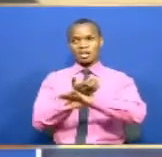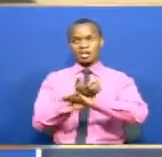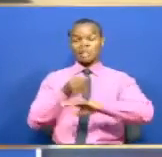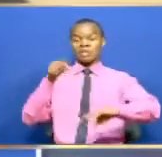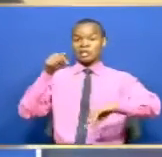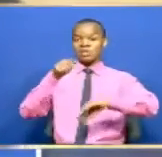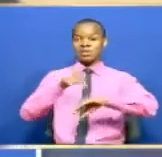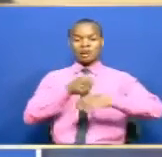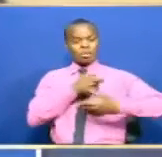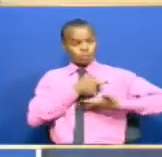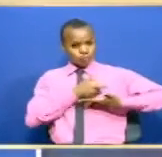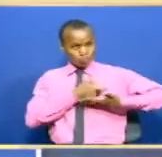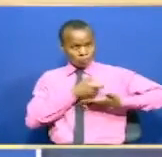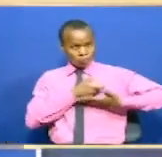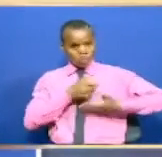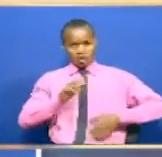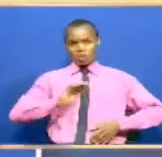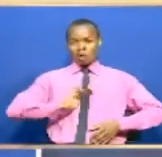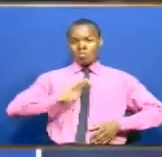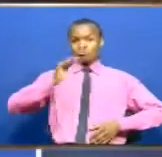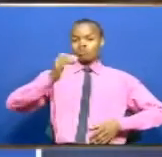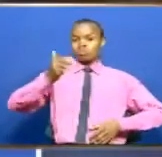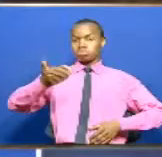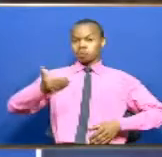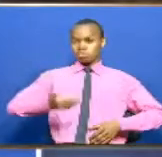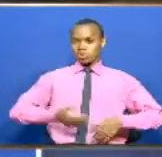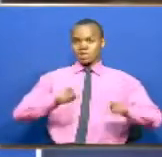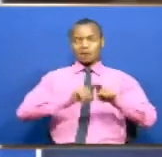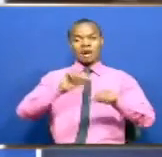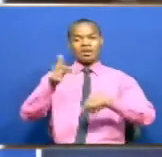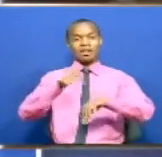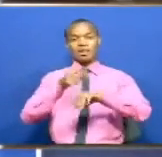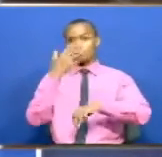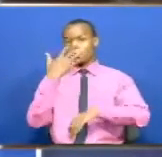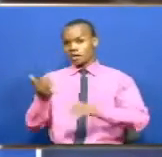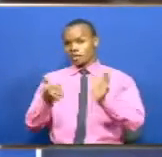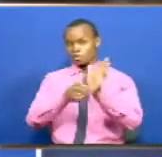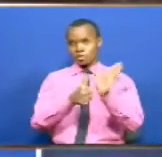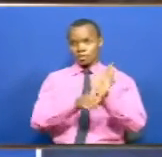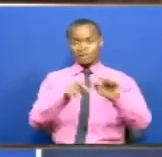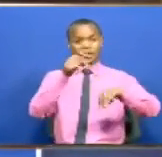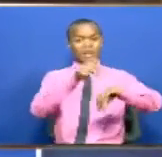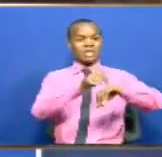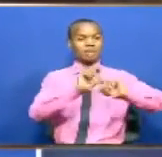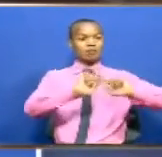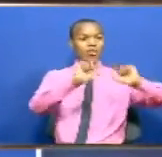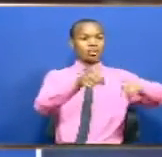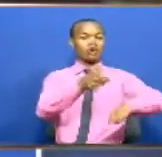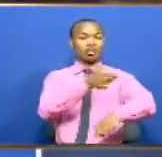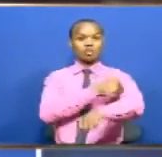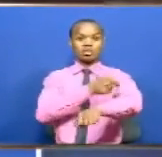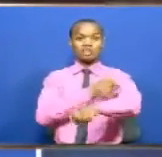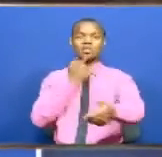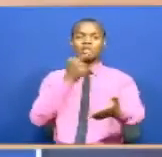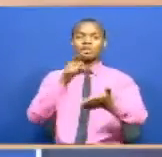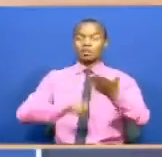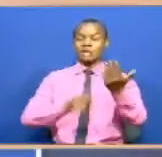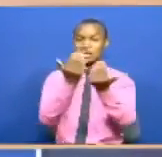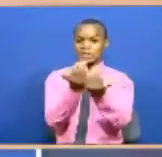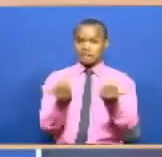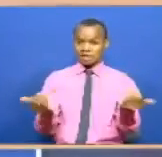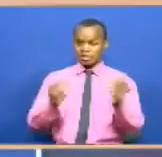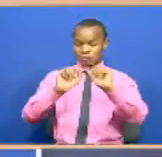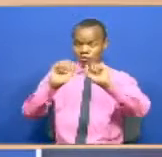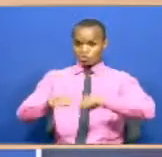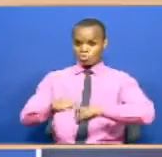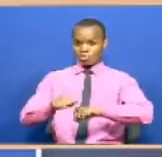kubwa, sometime anashindwa kupumua. At Eldoret Referal Hospital, she was told her child requires to undergo corrective surgery at a